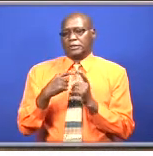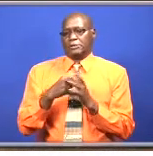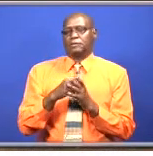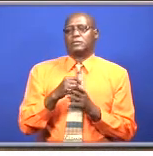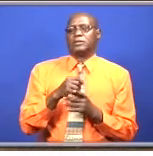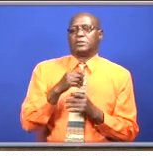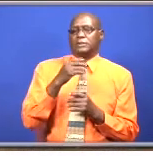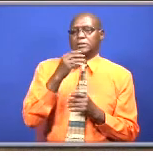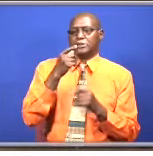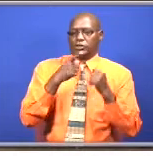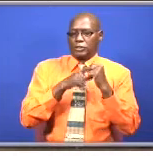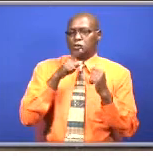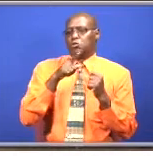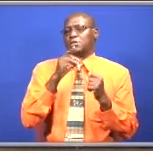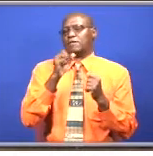in Ethiopia,